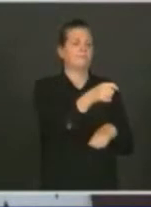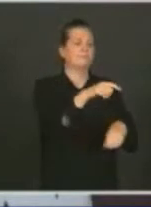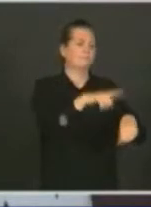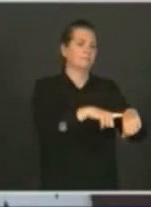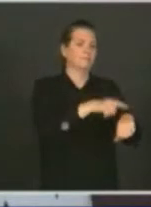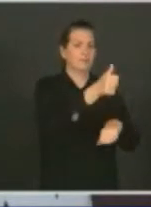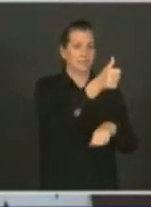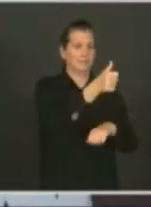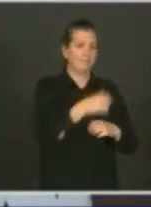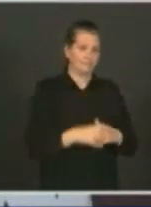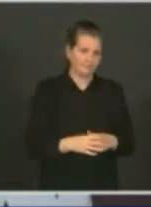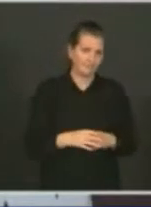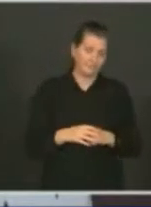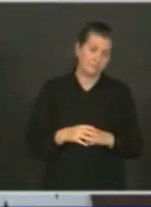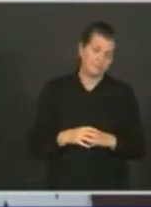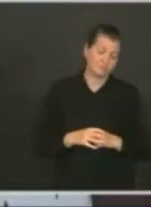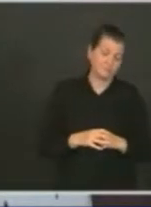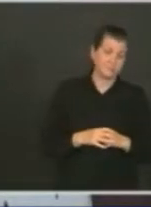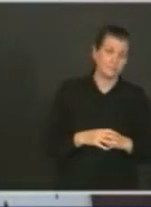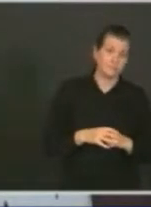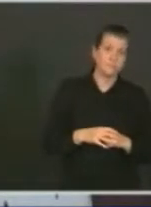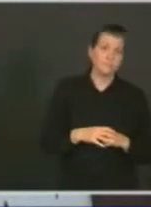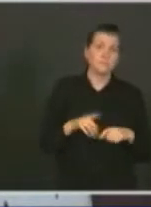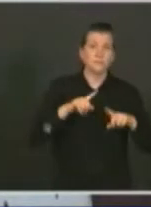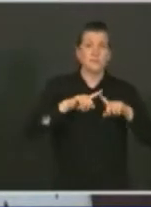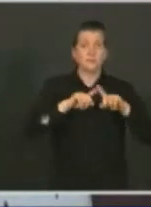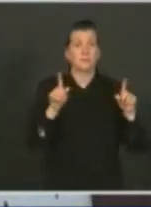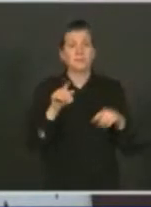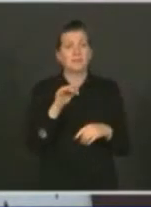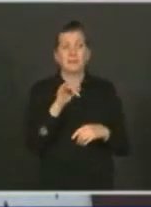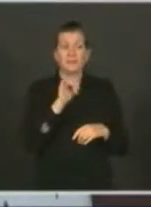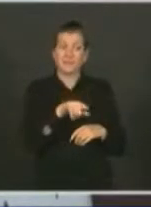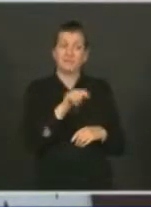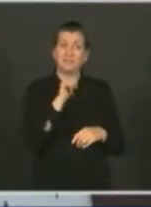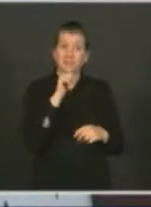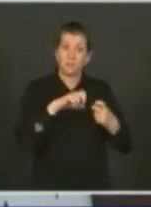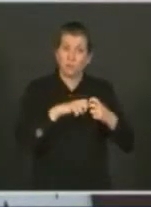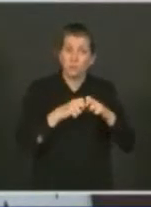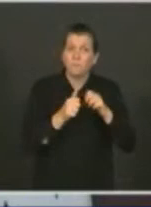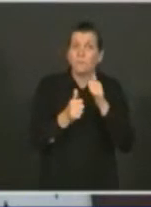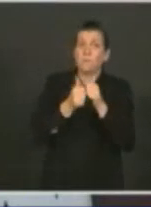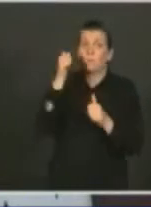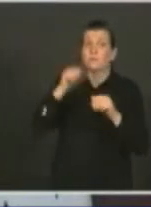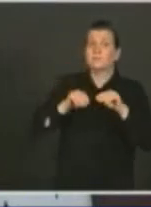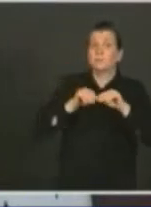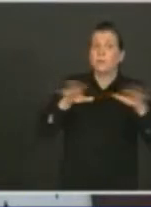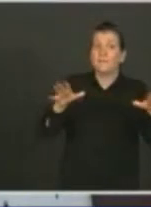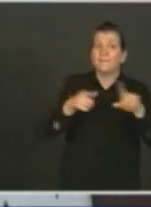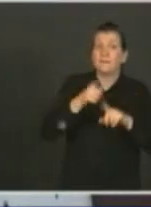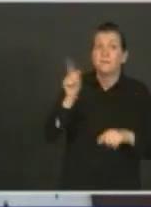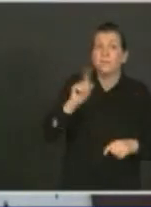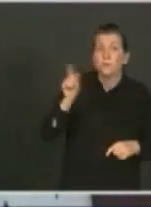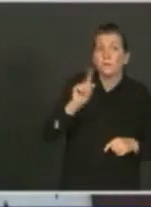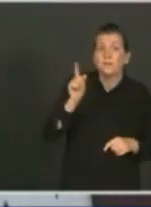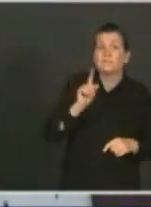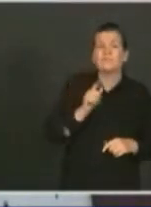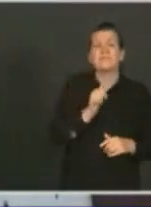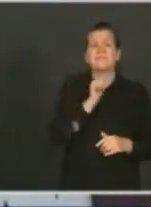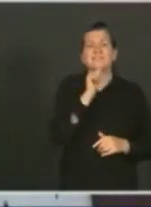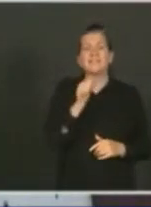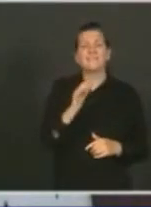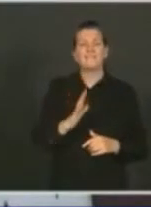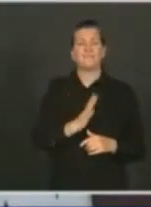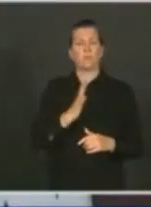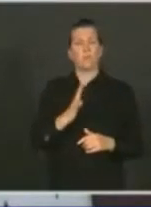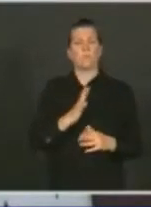we're struggling to get a handle on is everything I keep talking about, you know, these informal gatherings. But, you know, if church isn't open to go to church, if you can't go